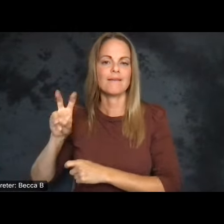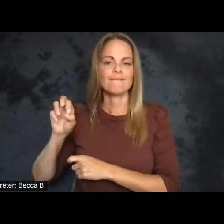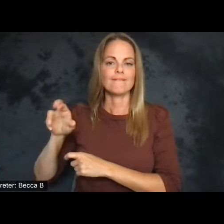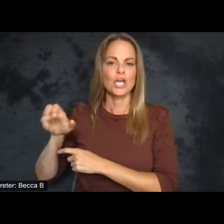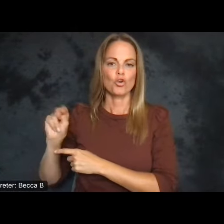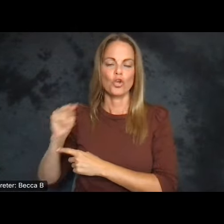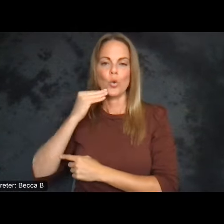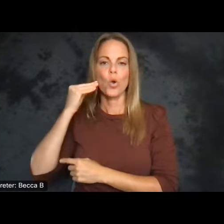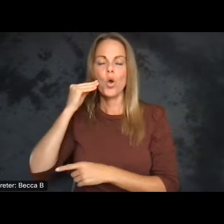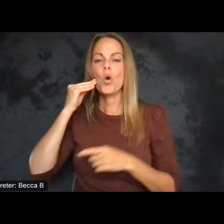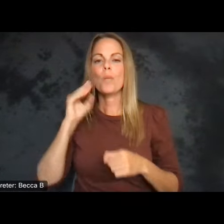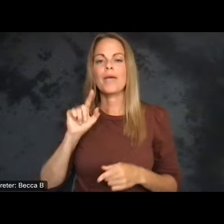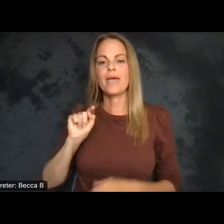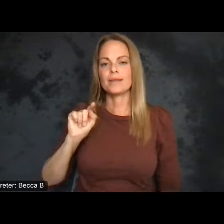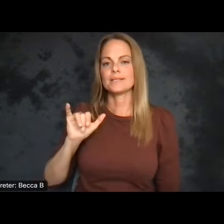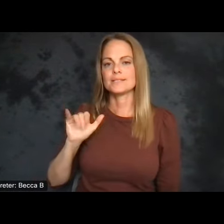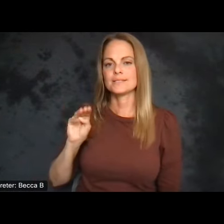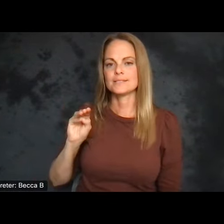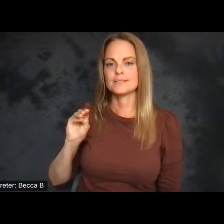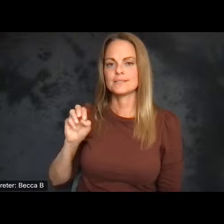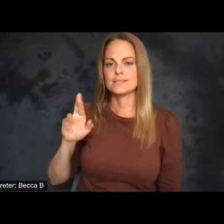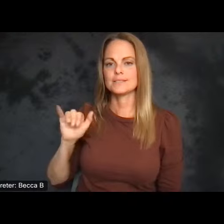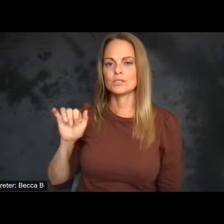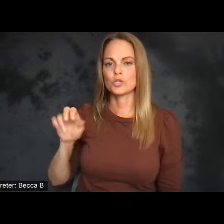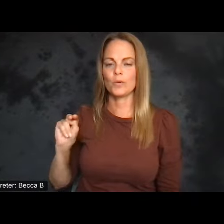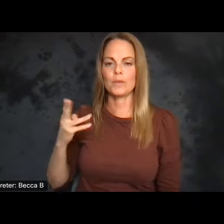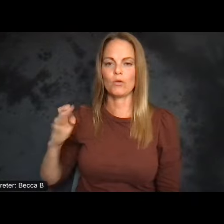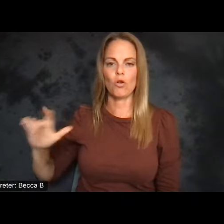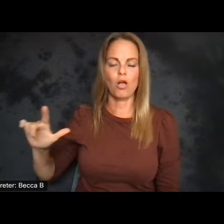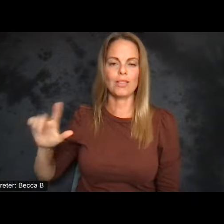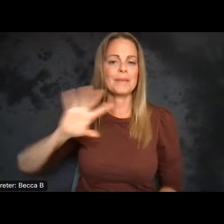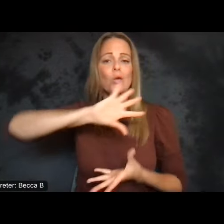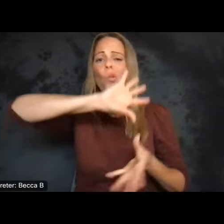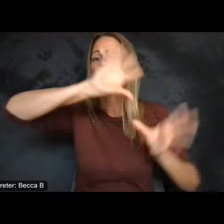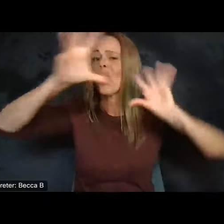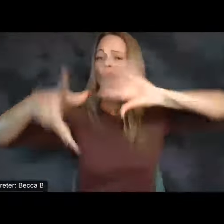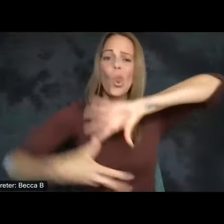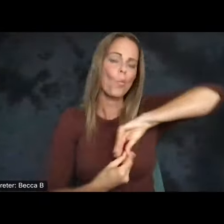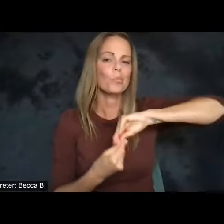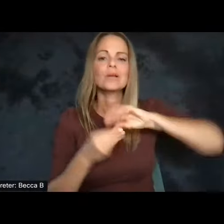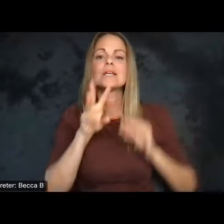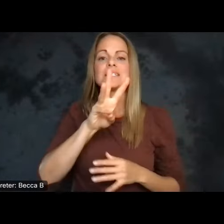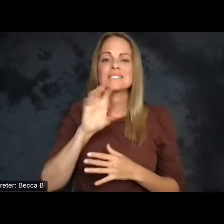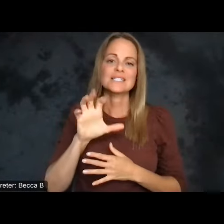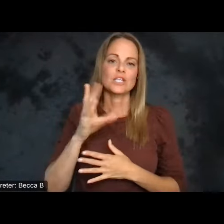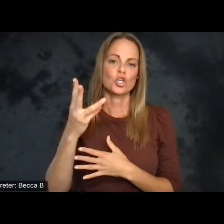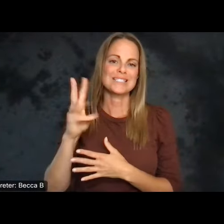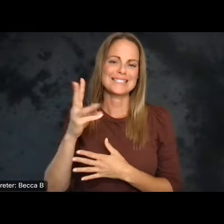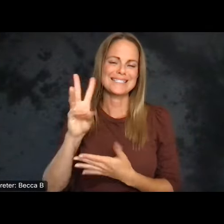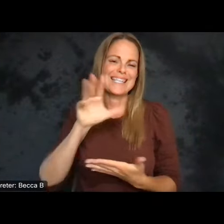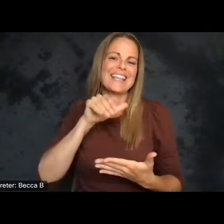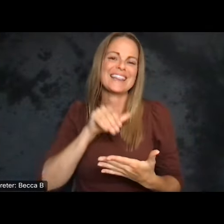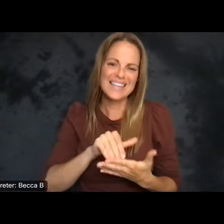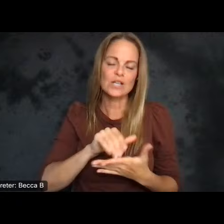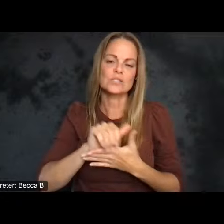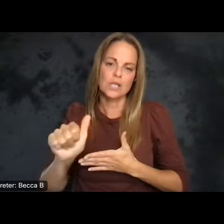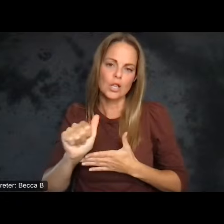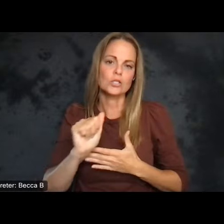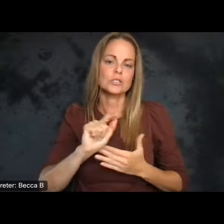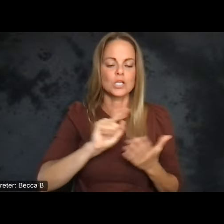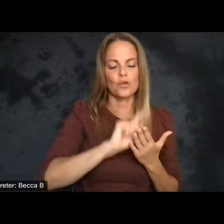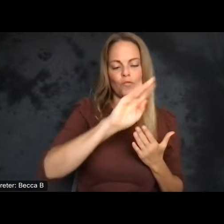Timmerman Hall. So all in all, it's about $616,000 worth of projects, of which the VA would